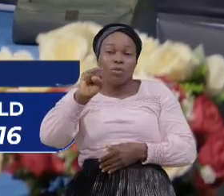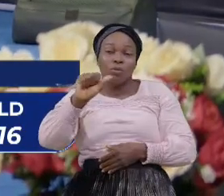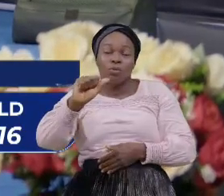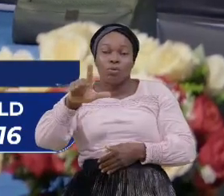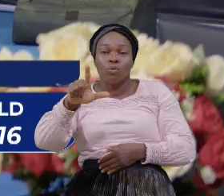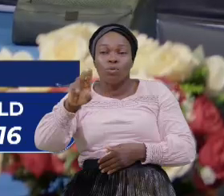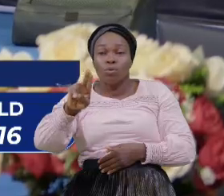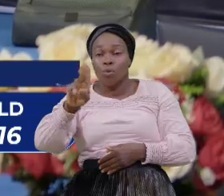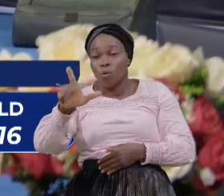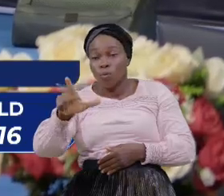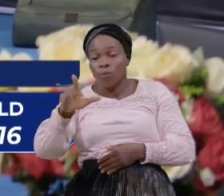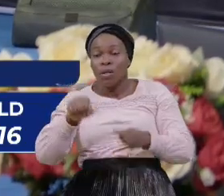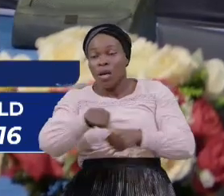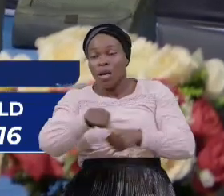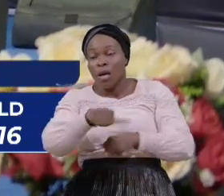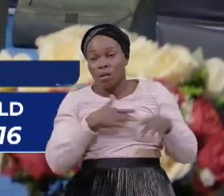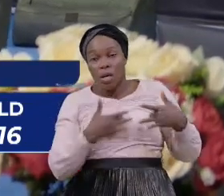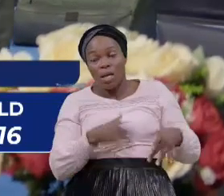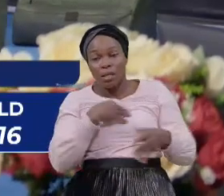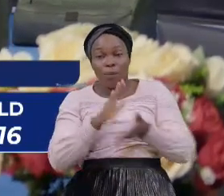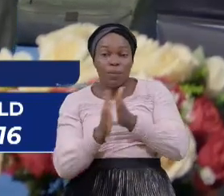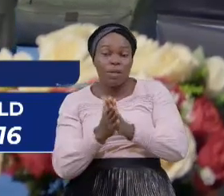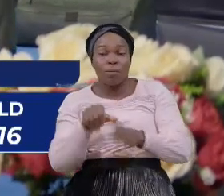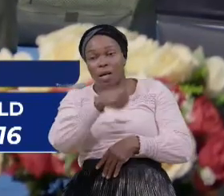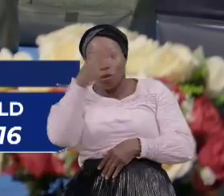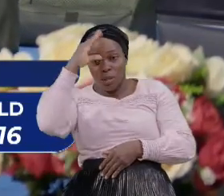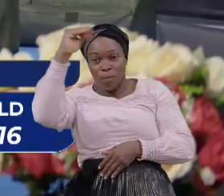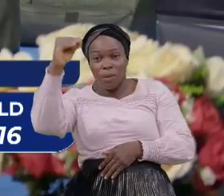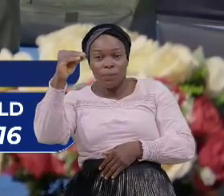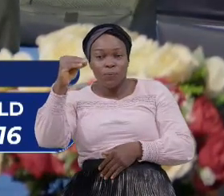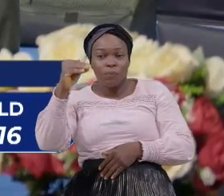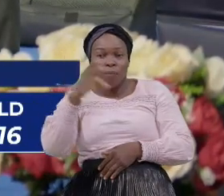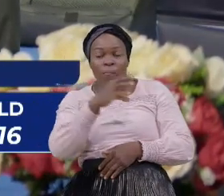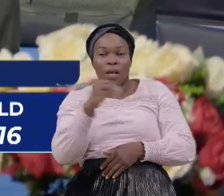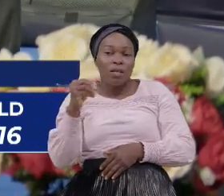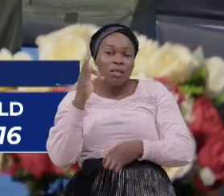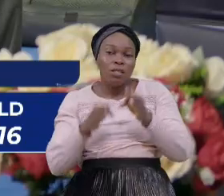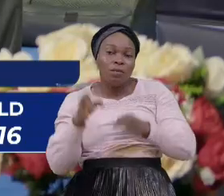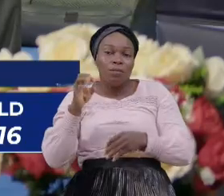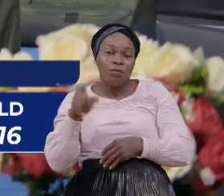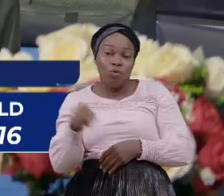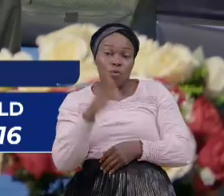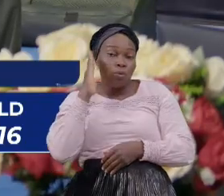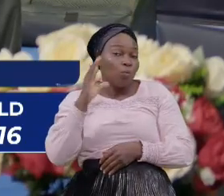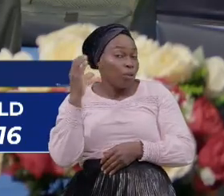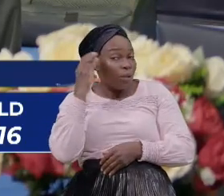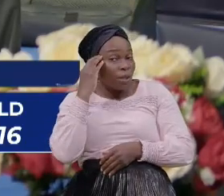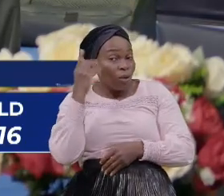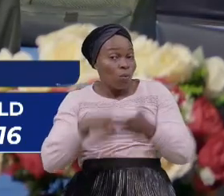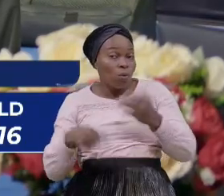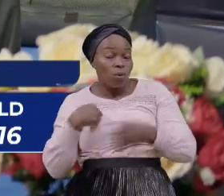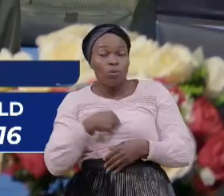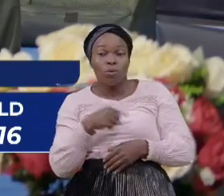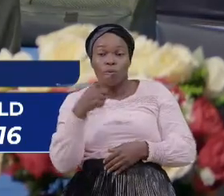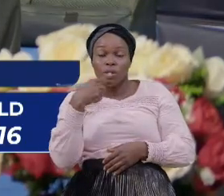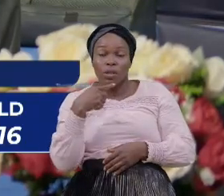another man. If all you do is hear what you are saying, but you don't wait to